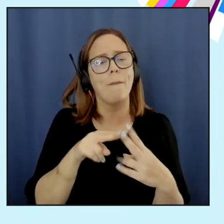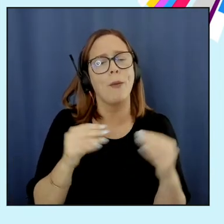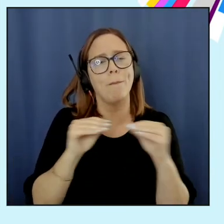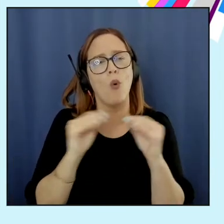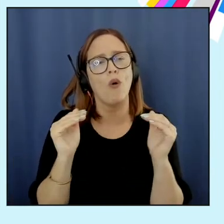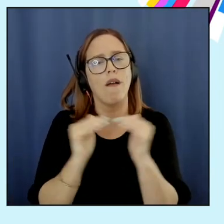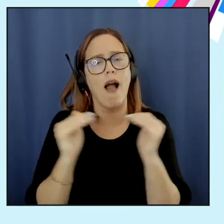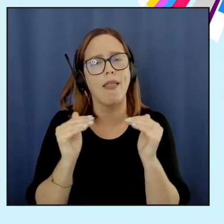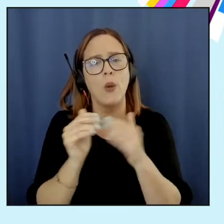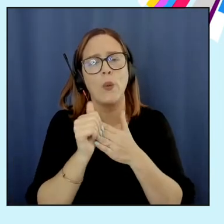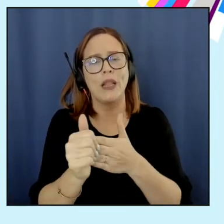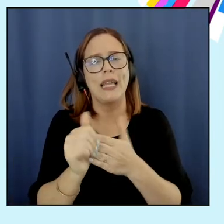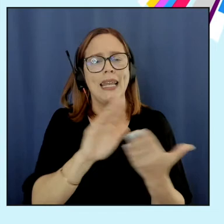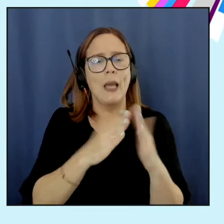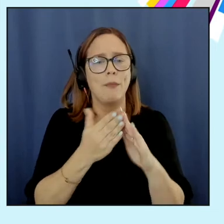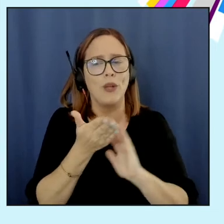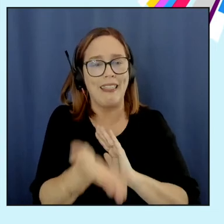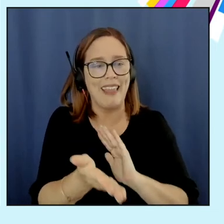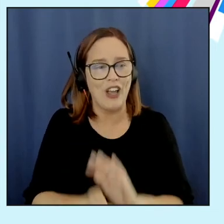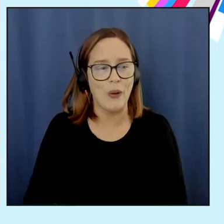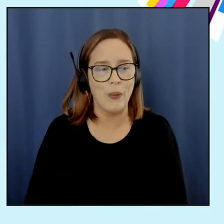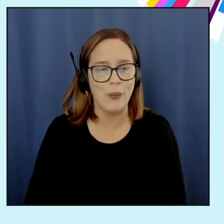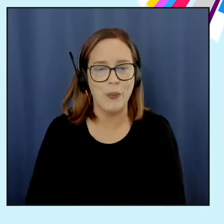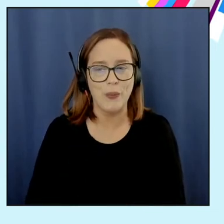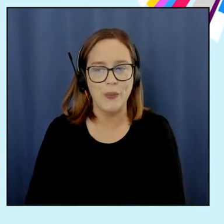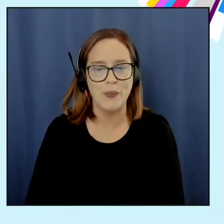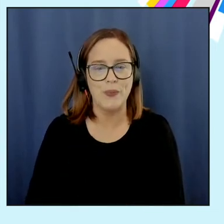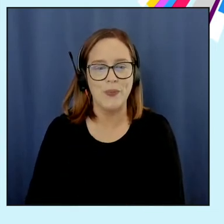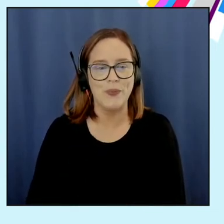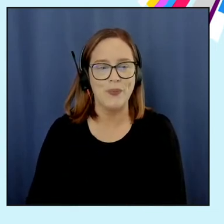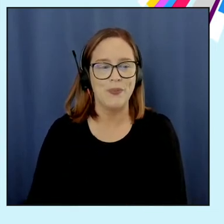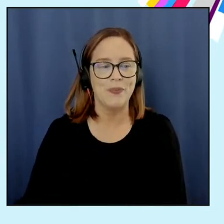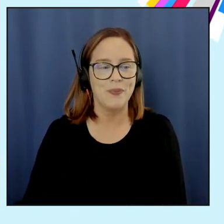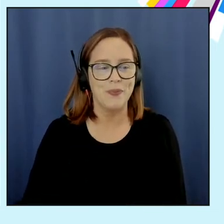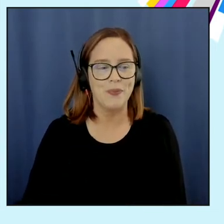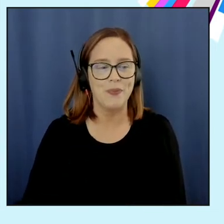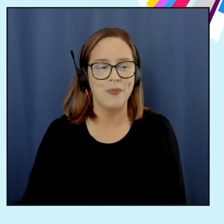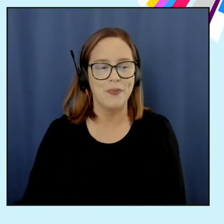there. I needed it to be colorful.